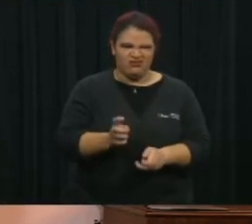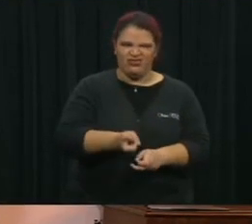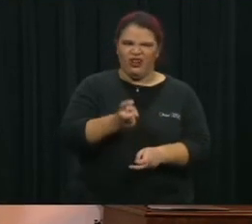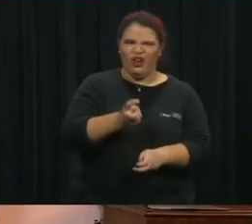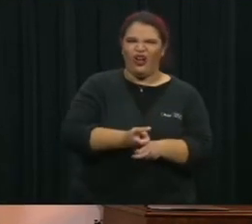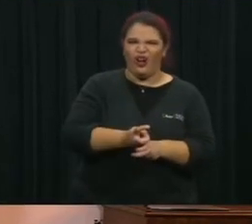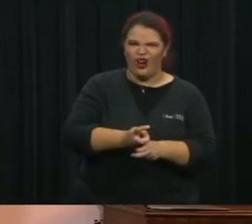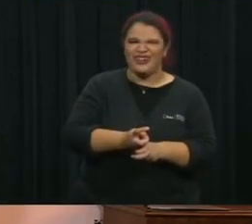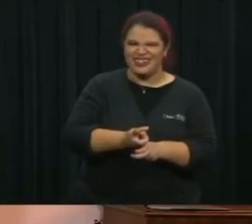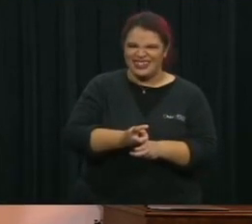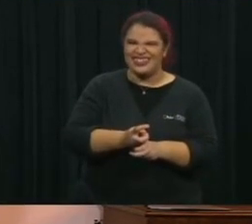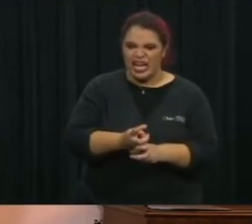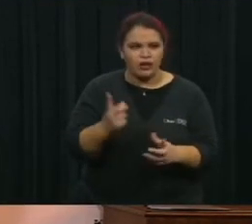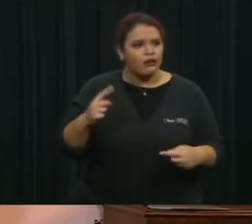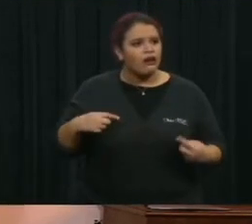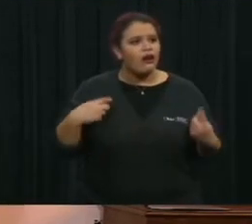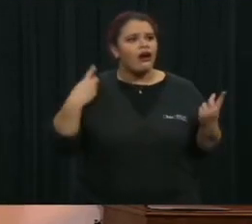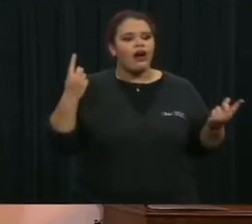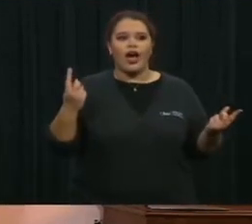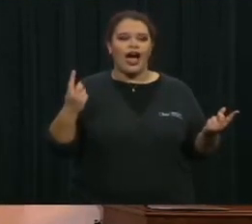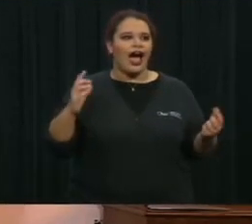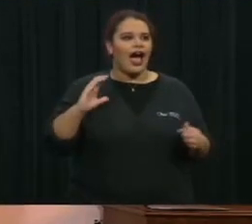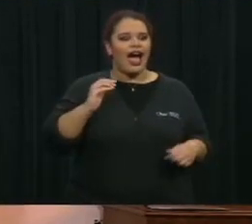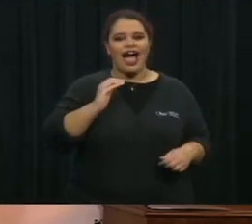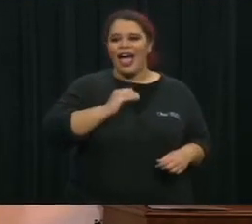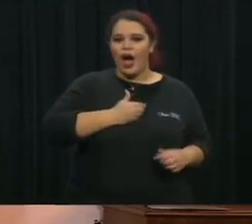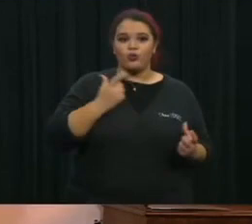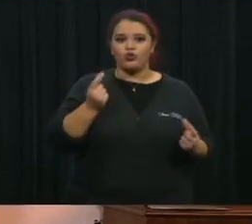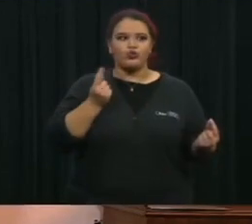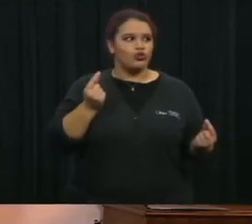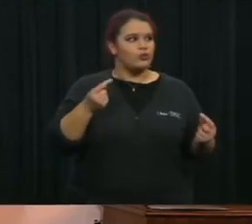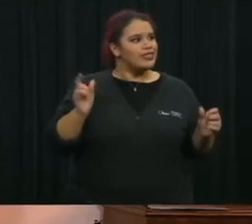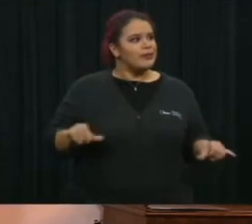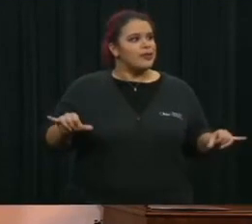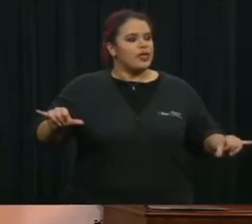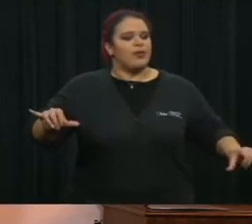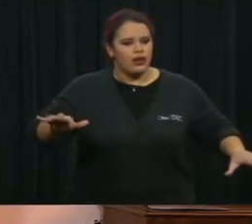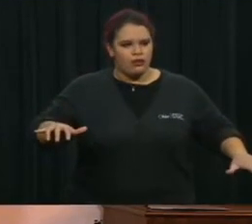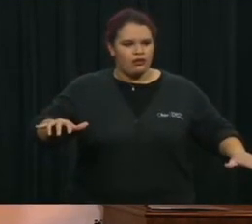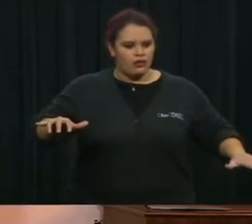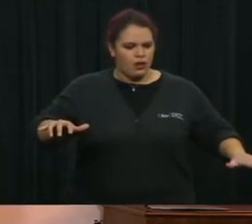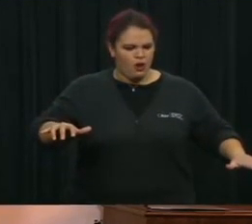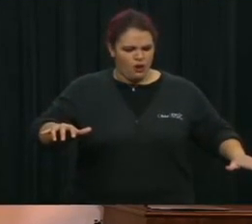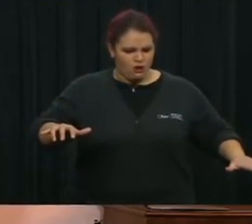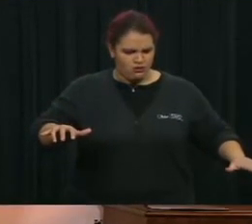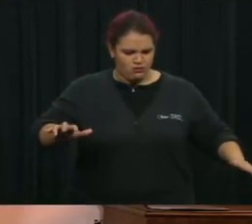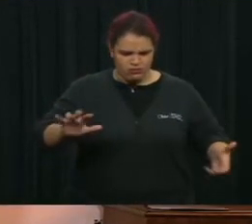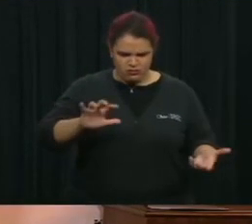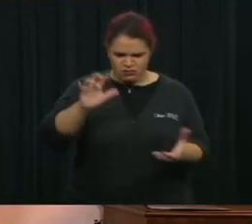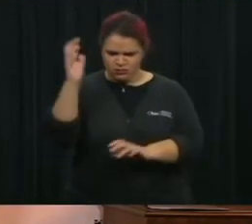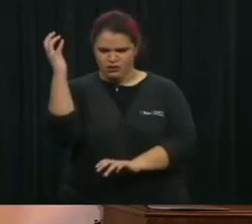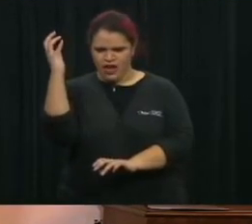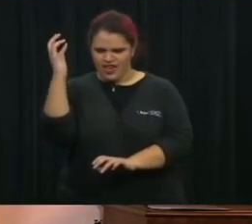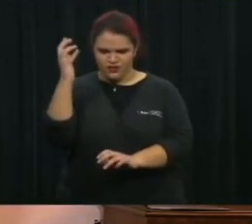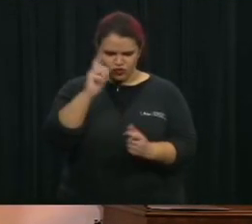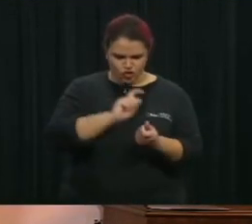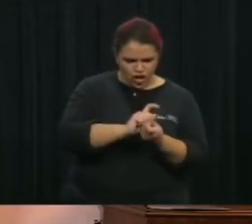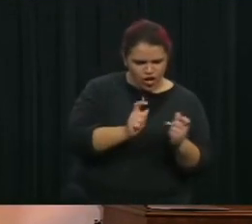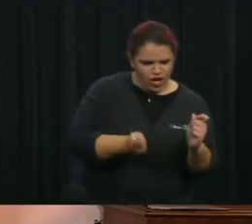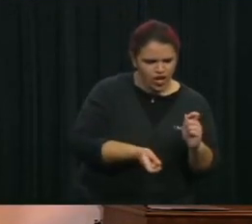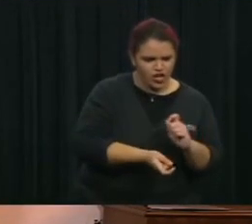just not be in those routines. And a lot of us have been sort of mindlessly chugging along in our life, and this is just disrupting how